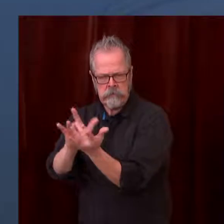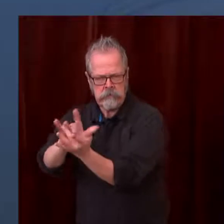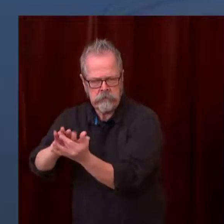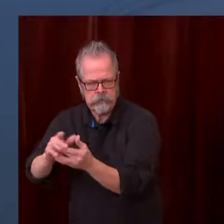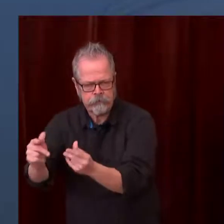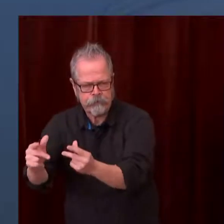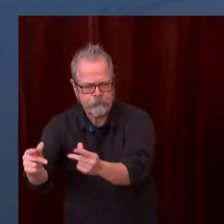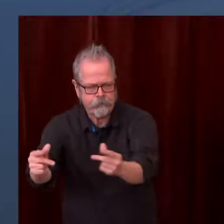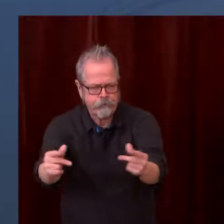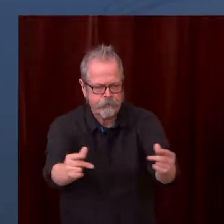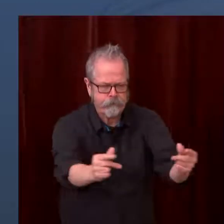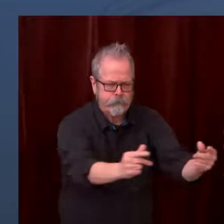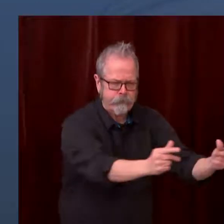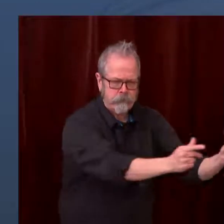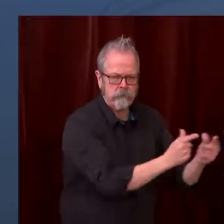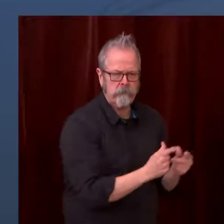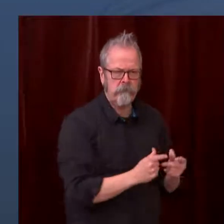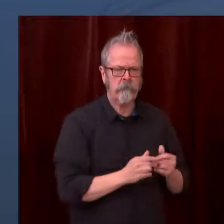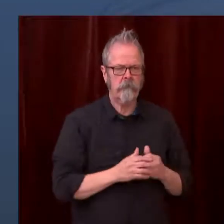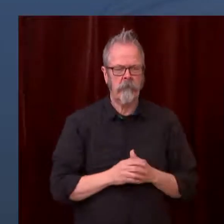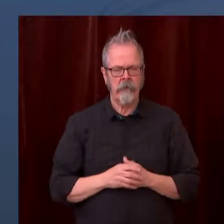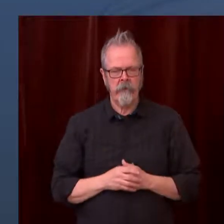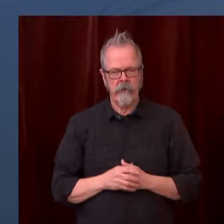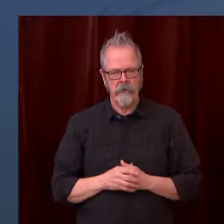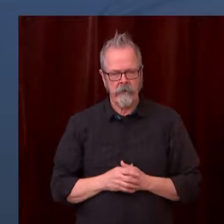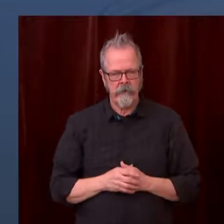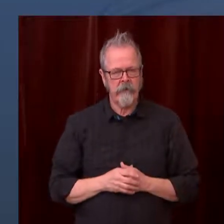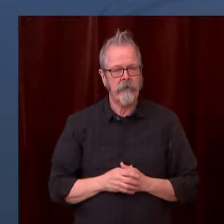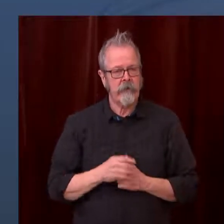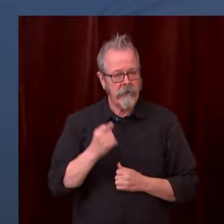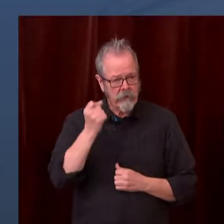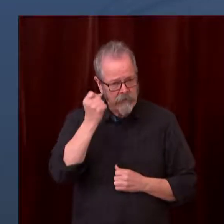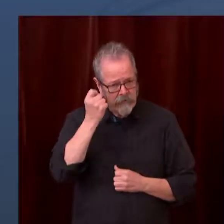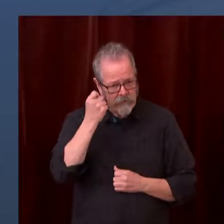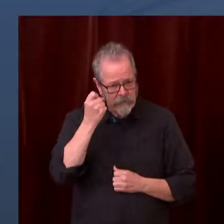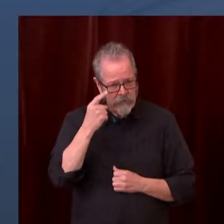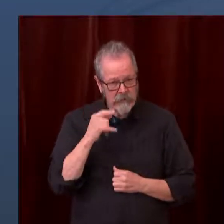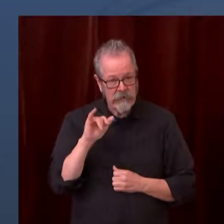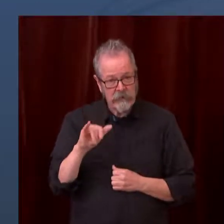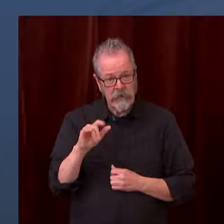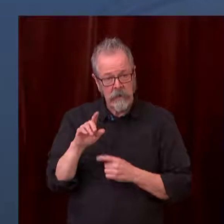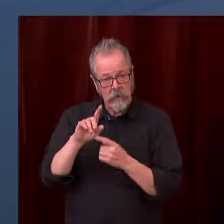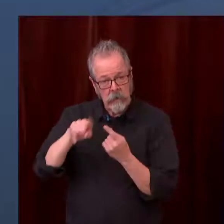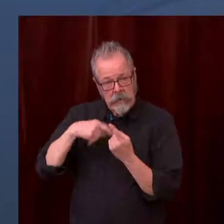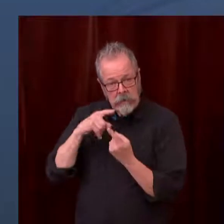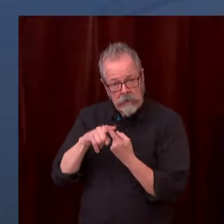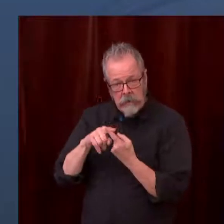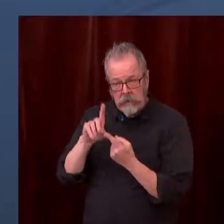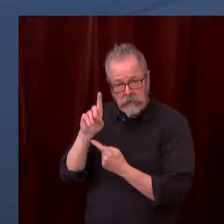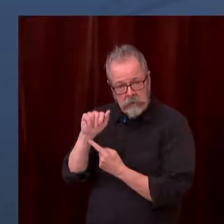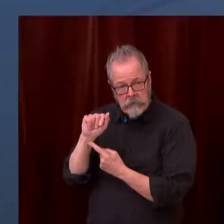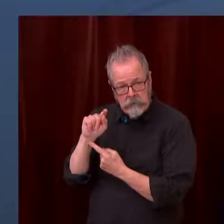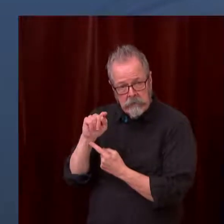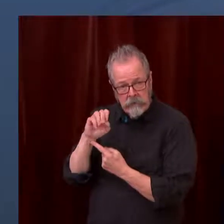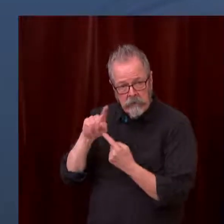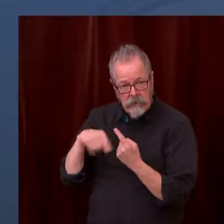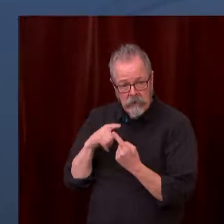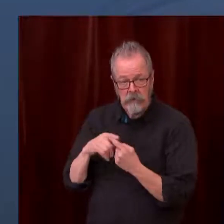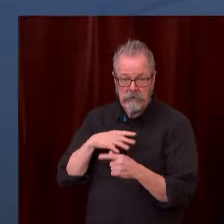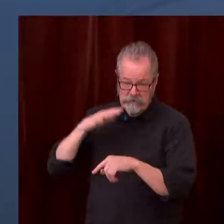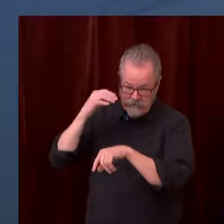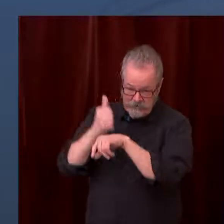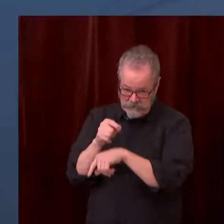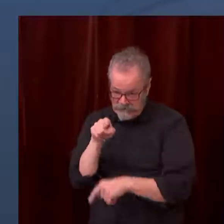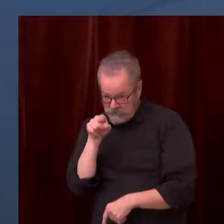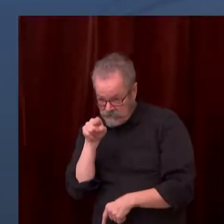tentative, and expanding eligibility will depend on supply and our progress in vaccinating earlier groups. But I have to tell you,